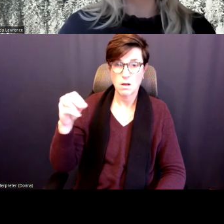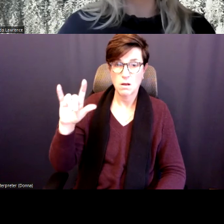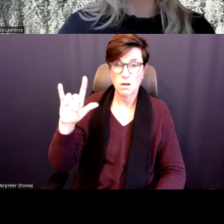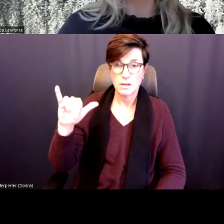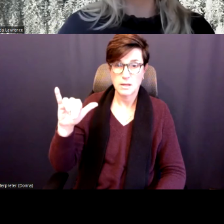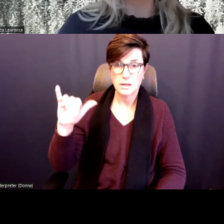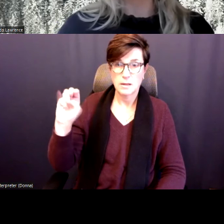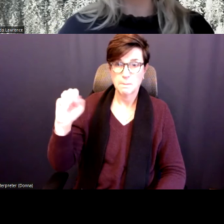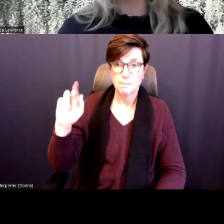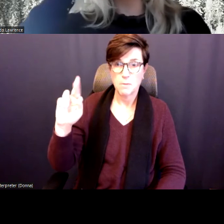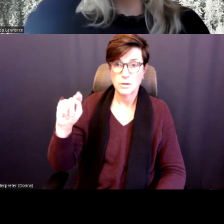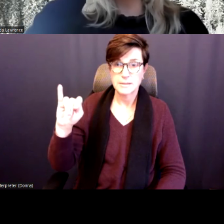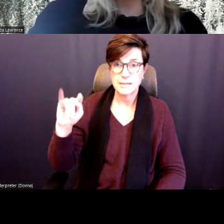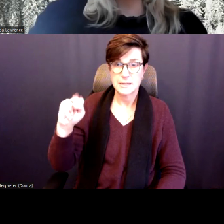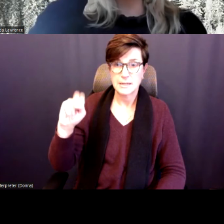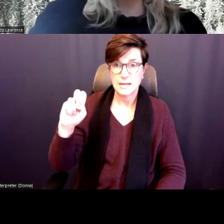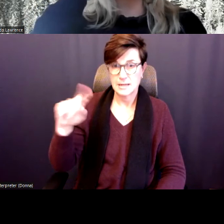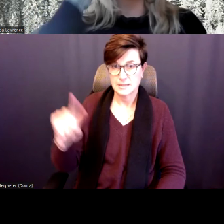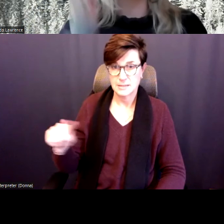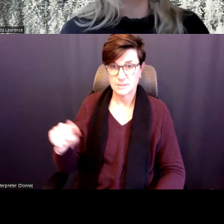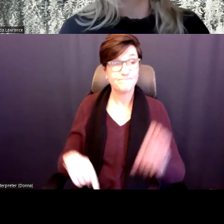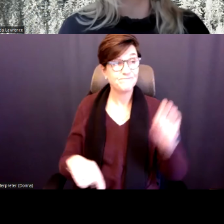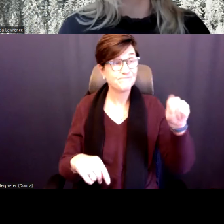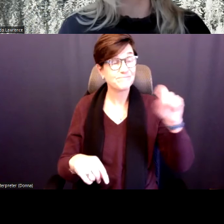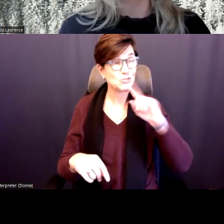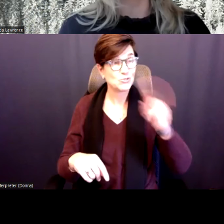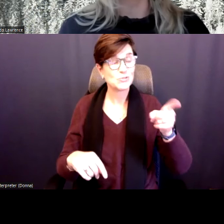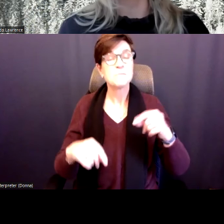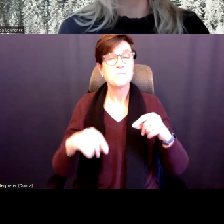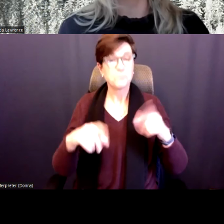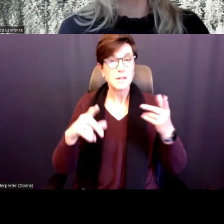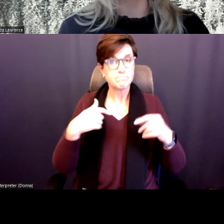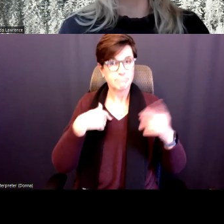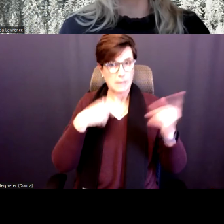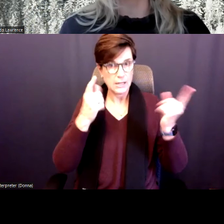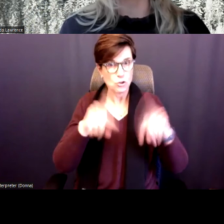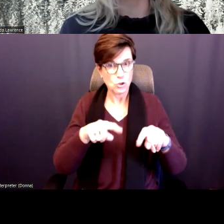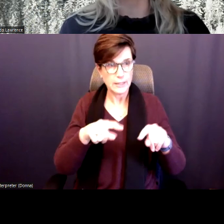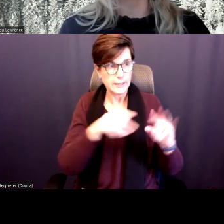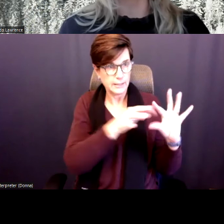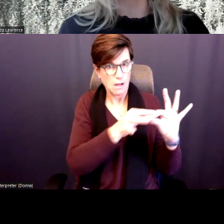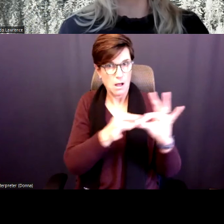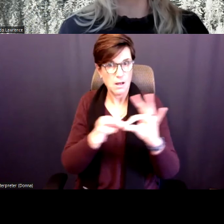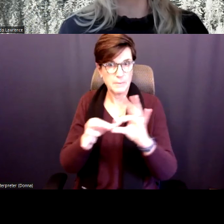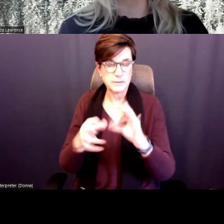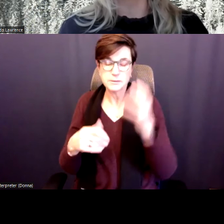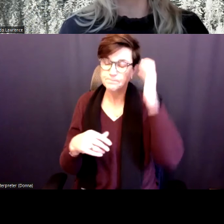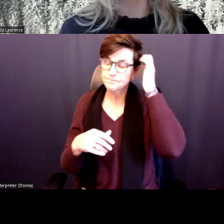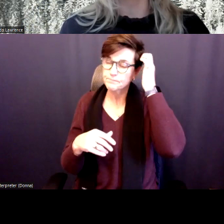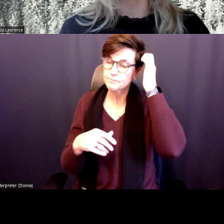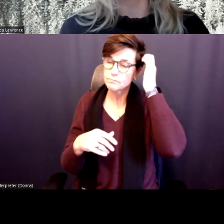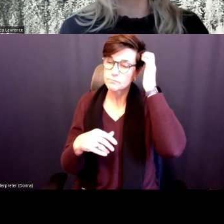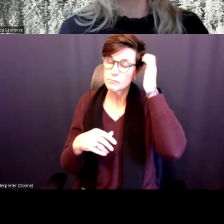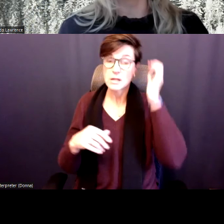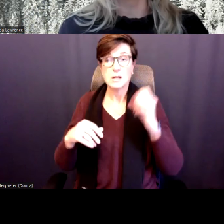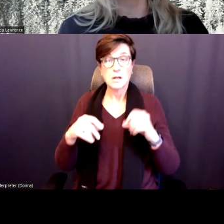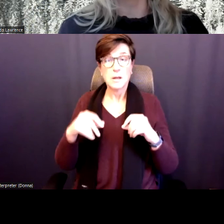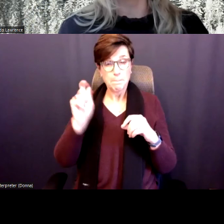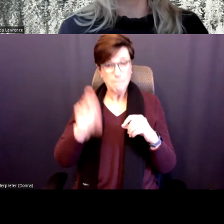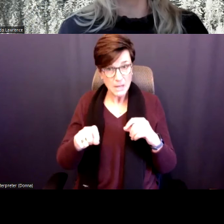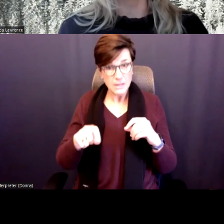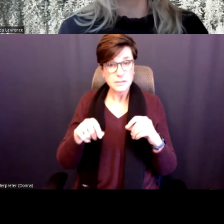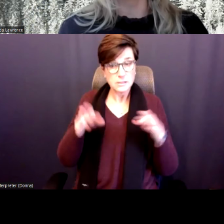Sure. I agree with, all the comments we've had so far about a plan to capture community input from diverse perspectives. And